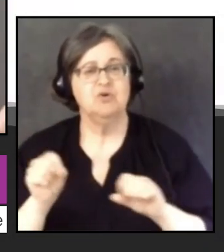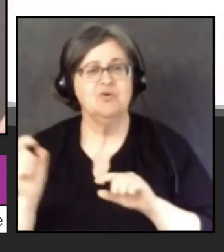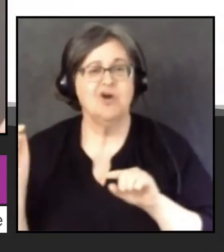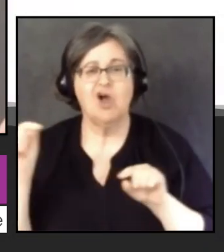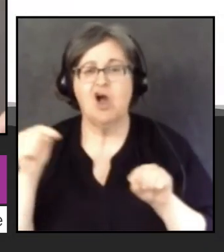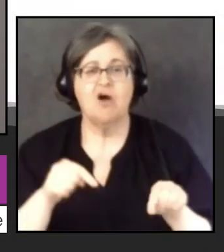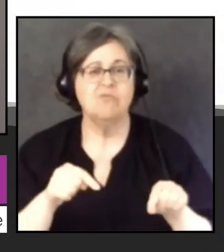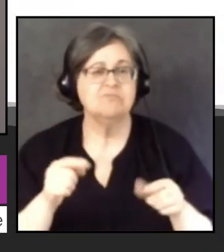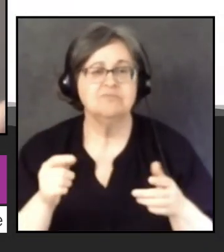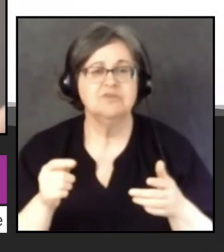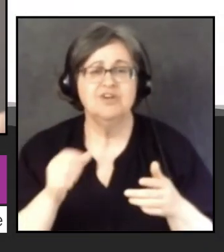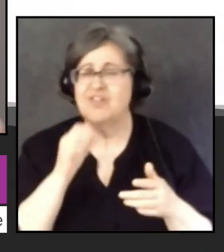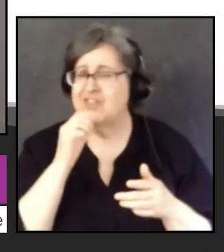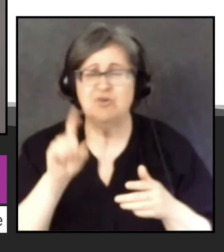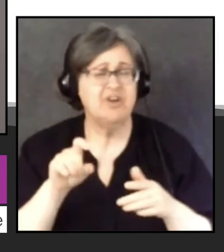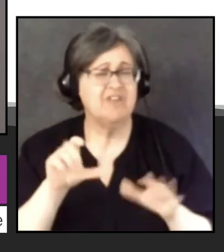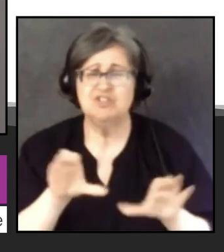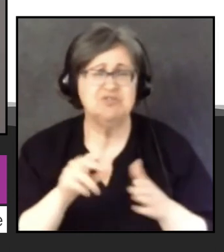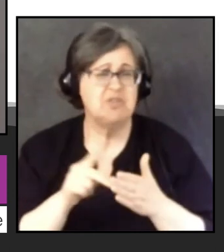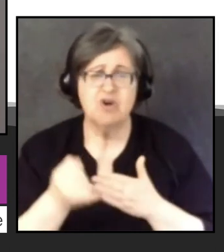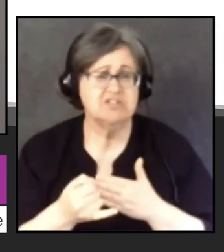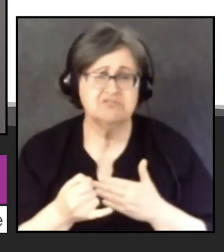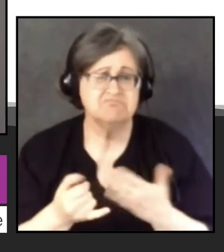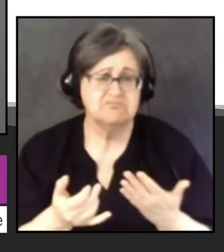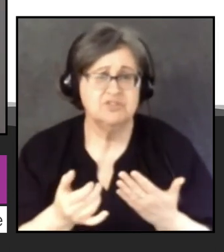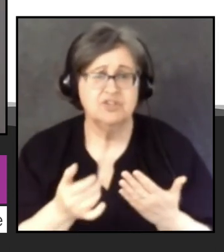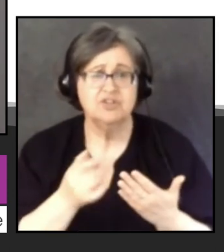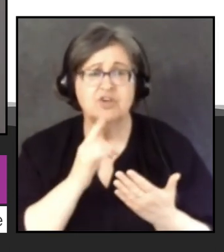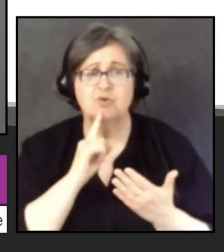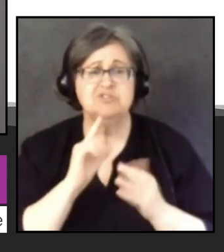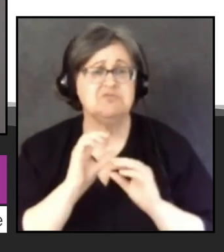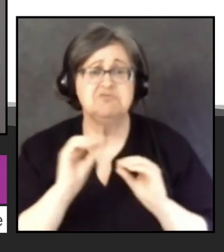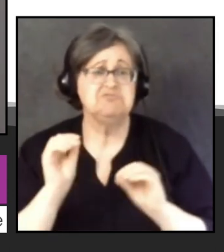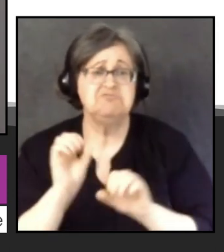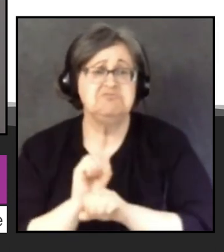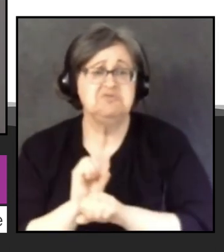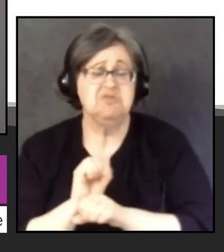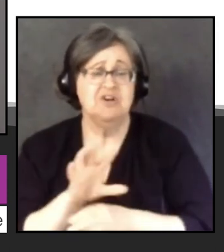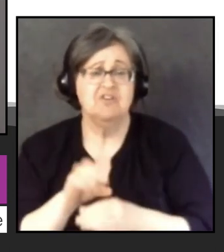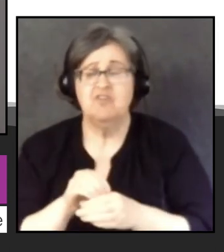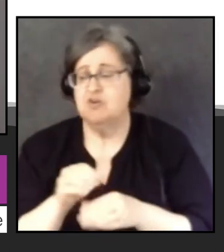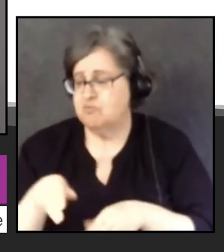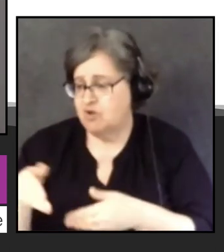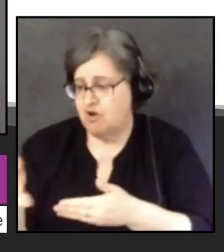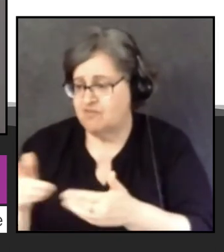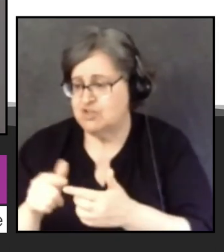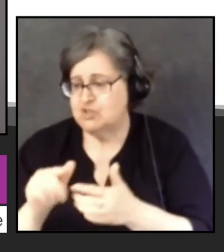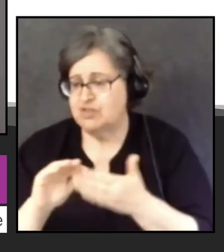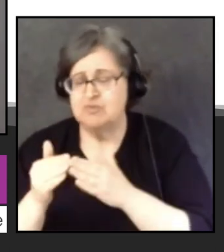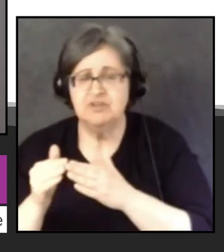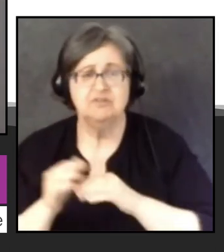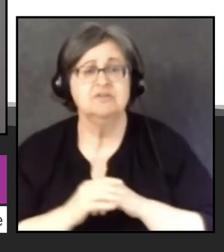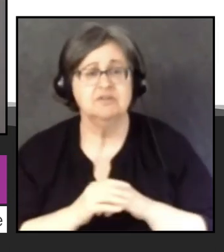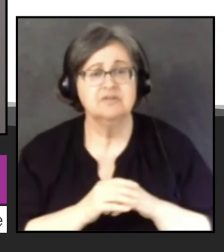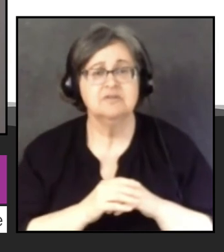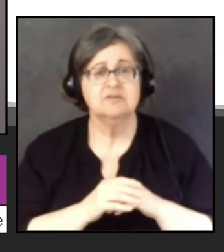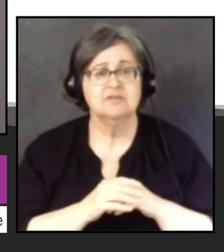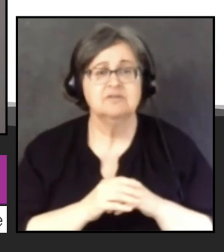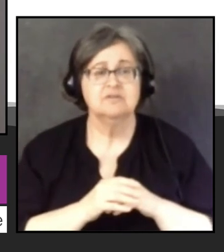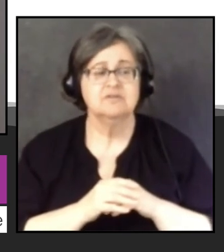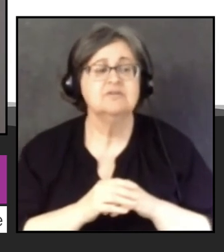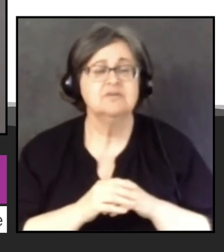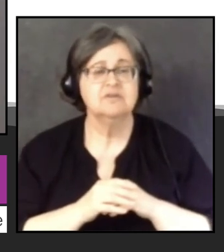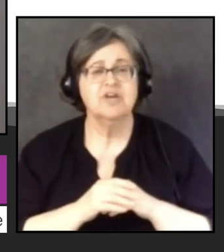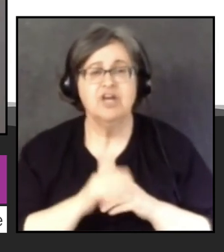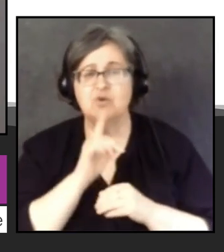not even do the project necessarily. So it was a labor-free offering to the community and to tailor them specifically